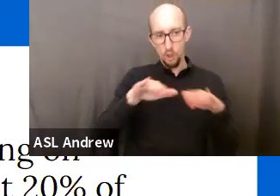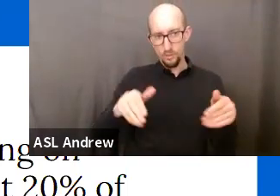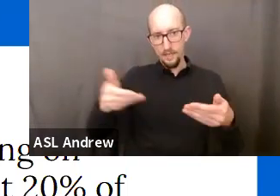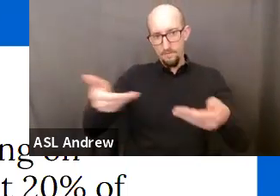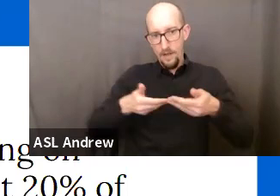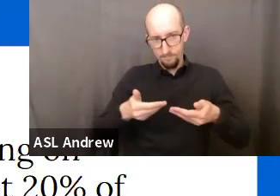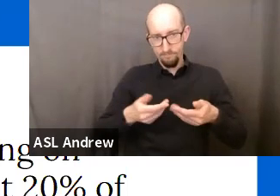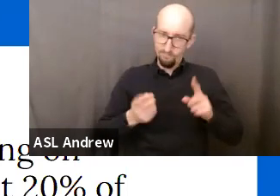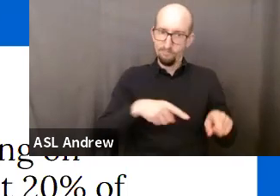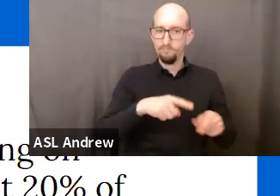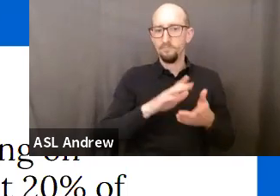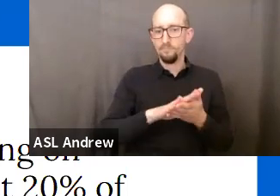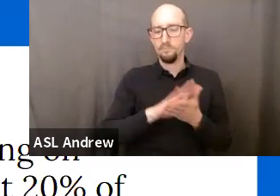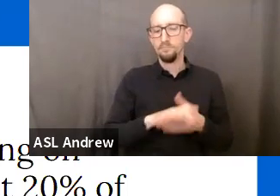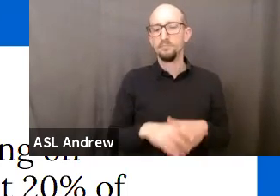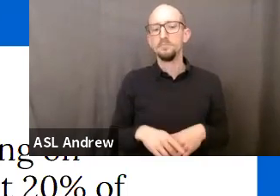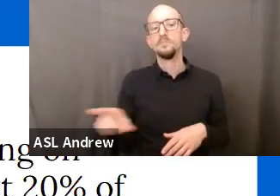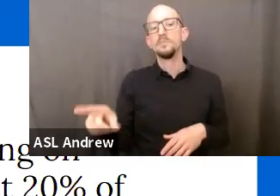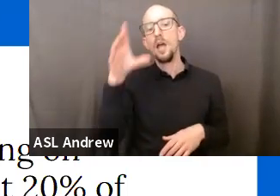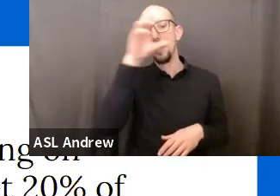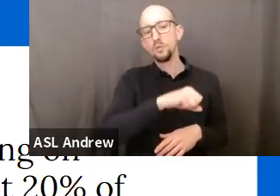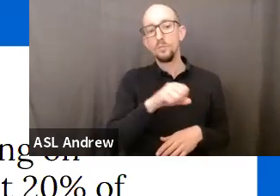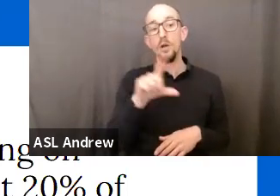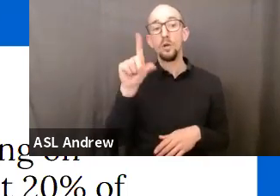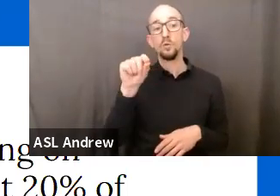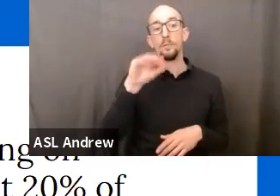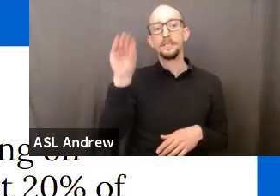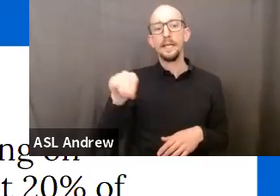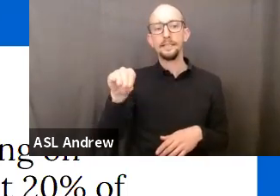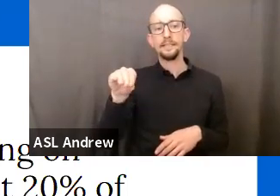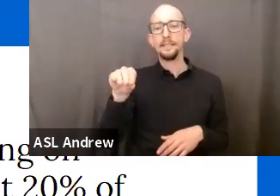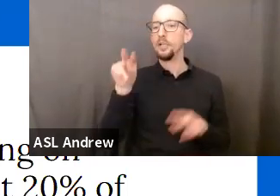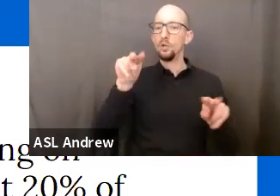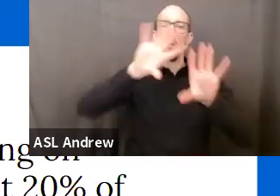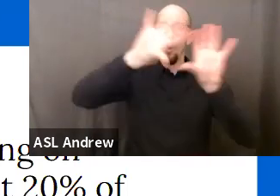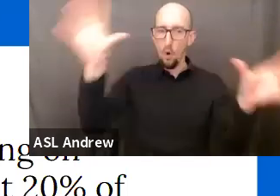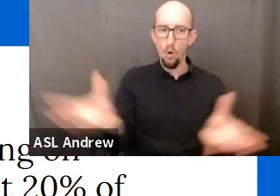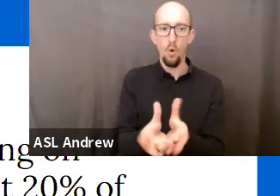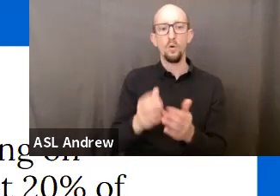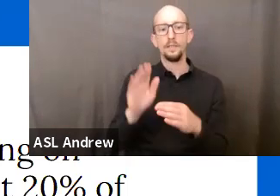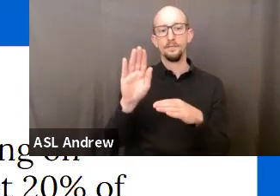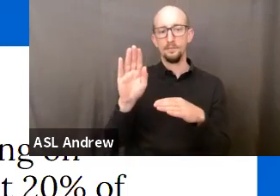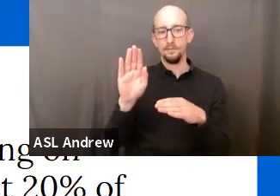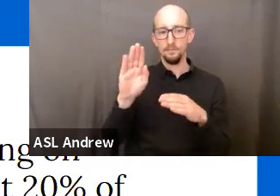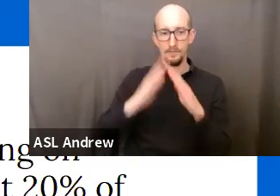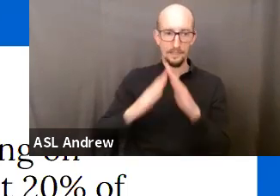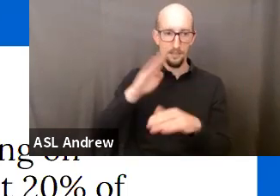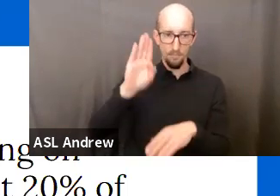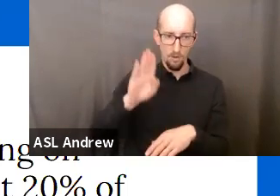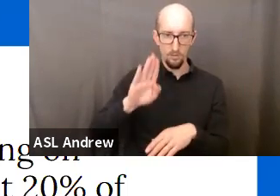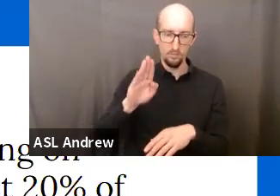It assumes 20% are citywide based on previous conversations. And